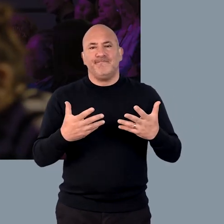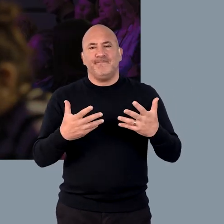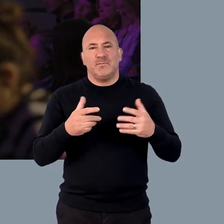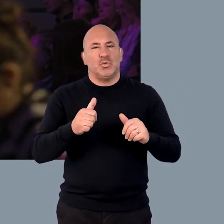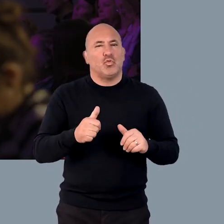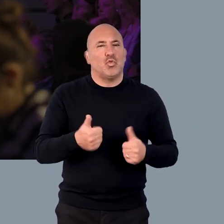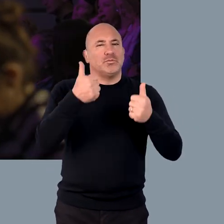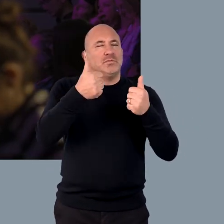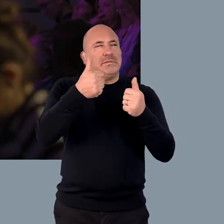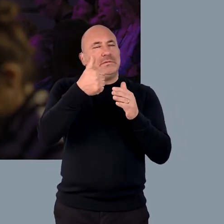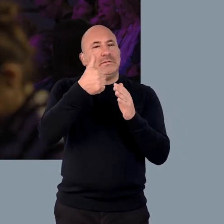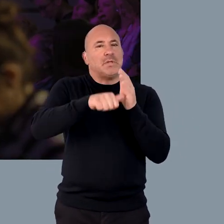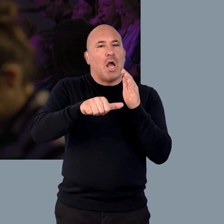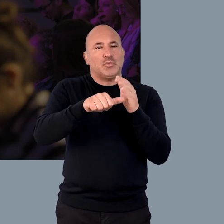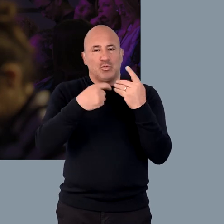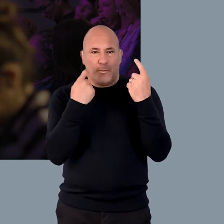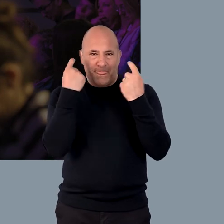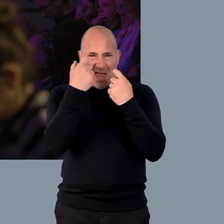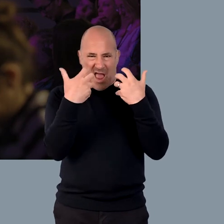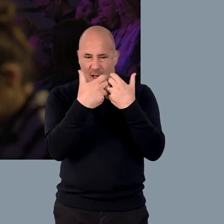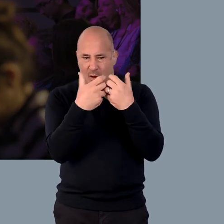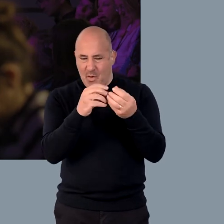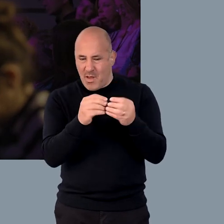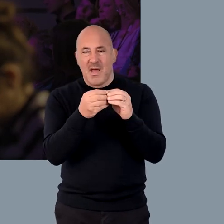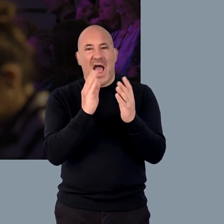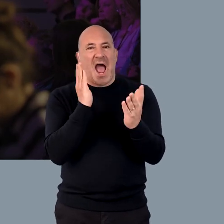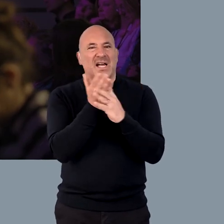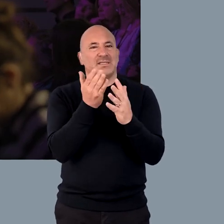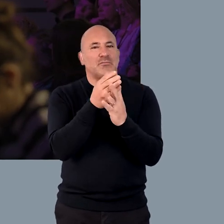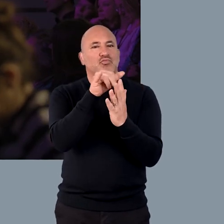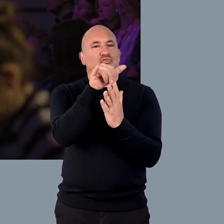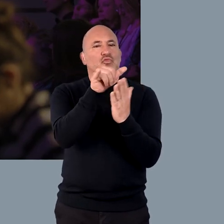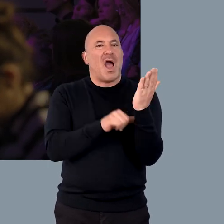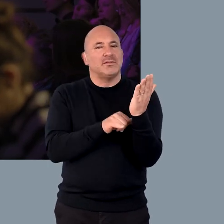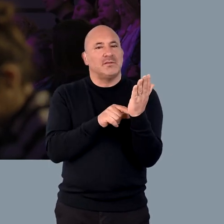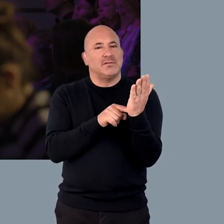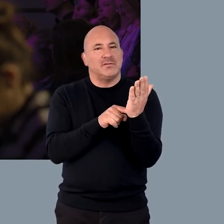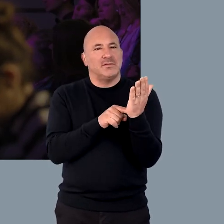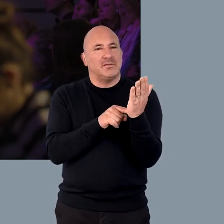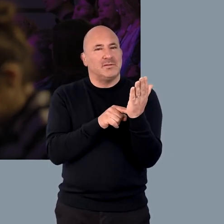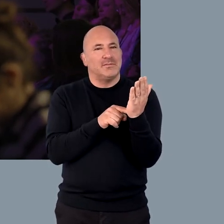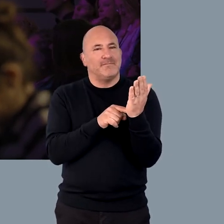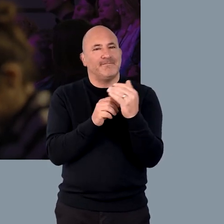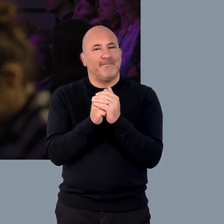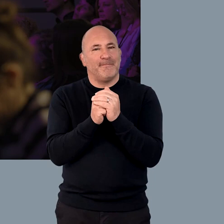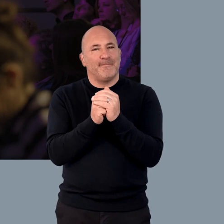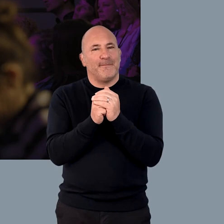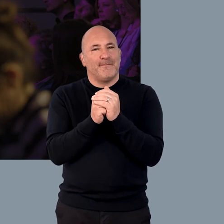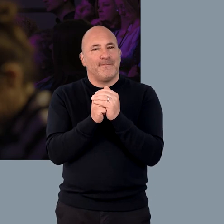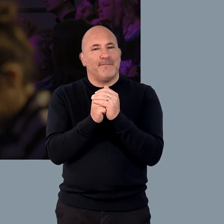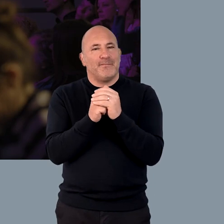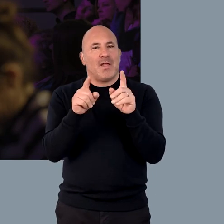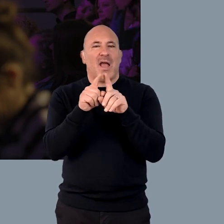where um where would you um feel like is um a good place to start in approaching